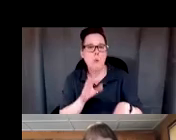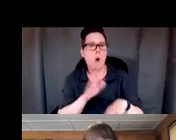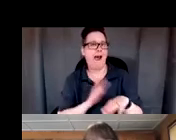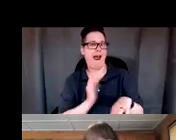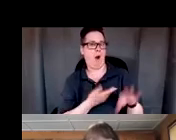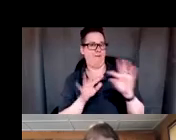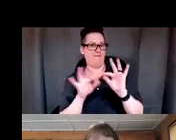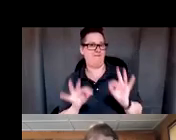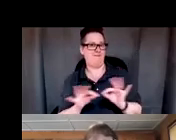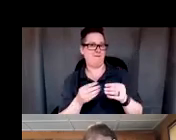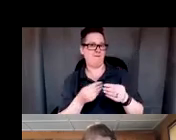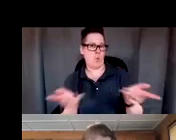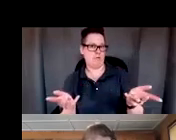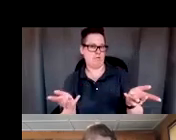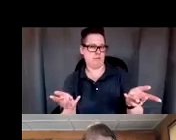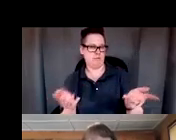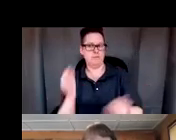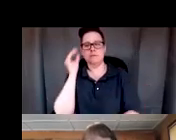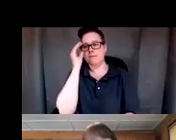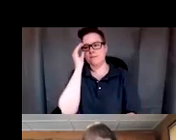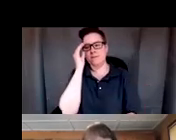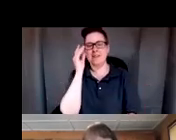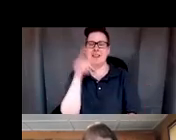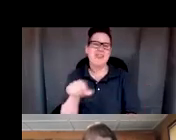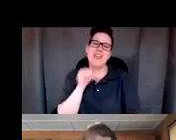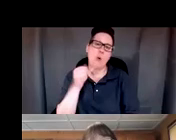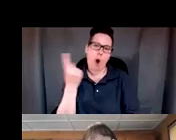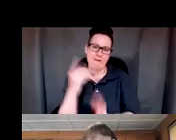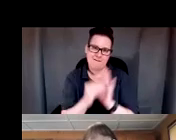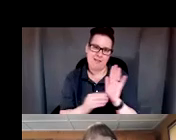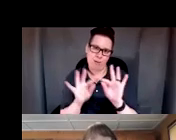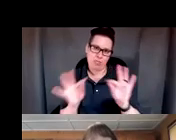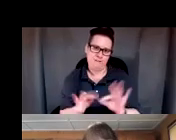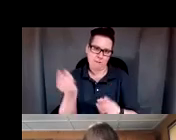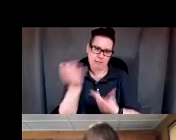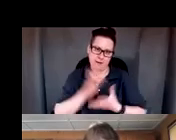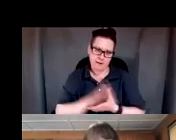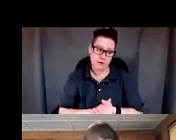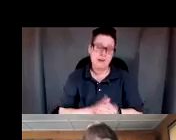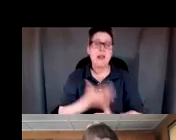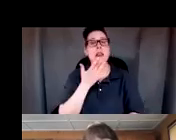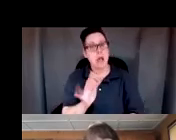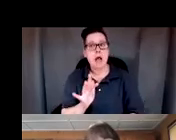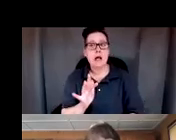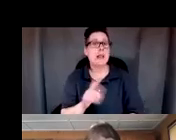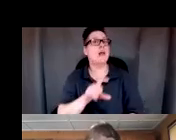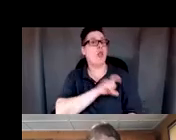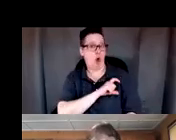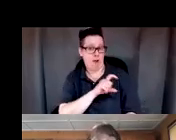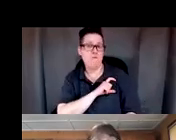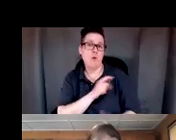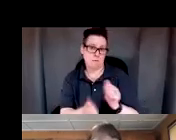distribute to them. They don't all do that. I'm very fortunate. We get them from law enforcement